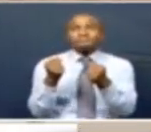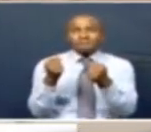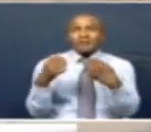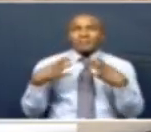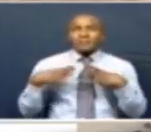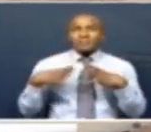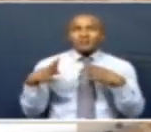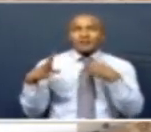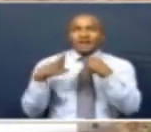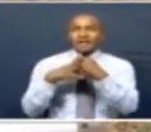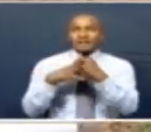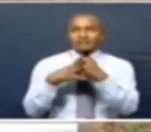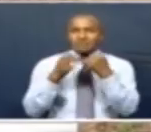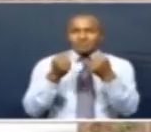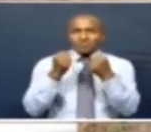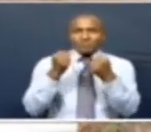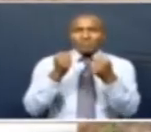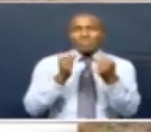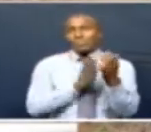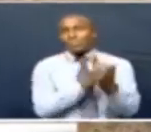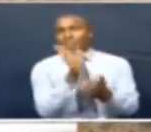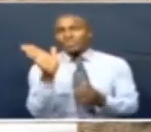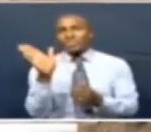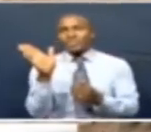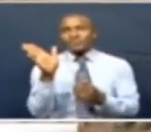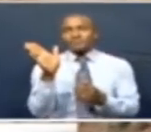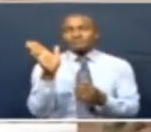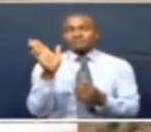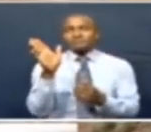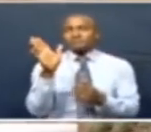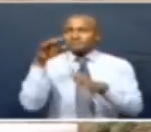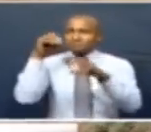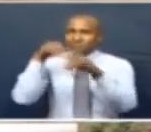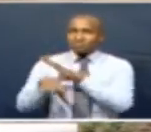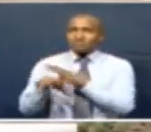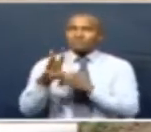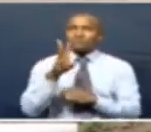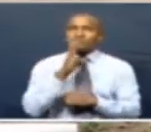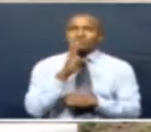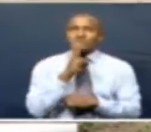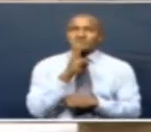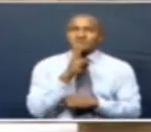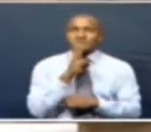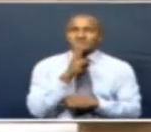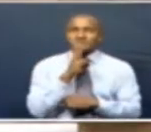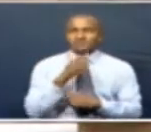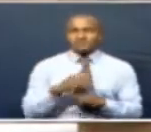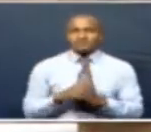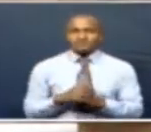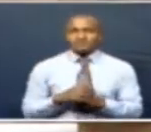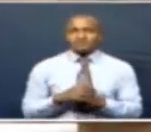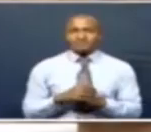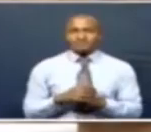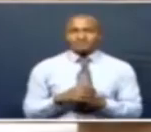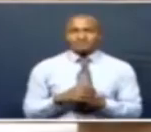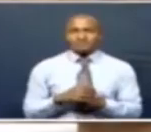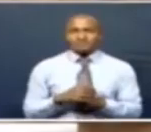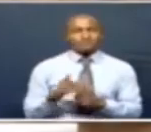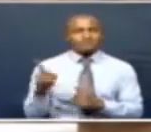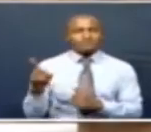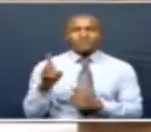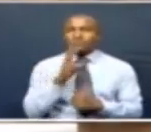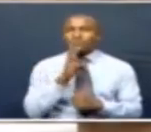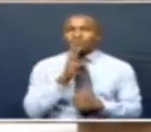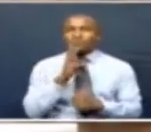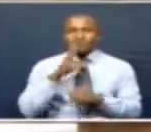on board missed the road in his estimation and plunged right into this ditch. Powerful currents in the water